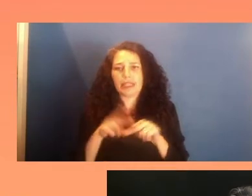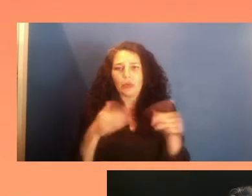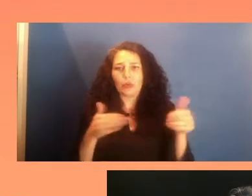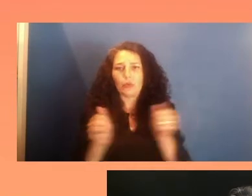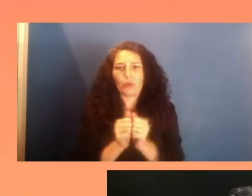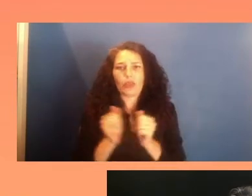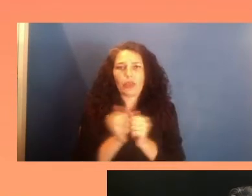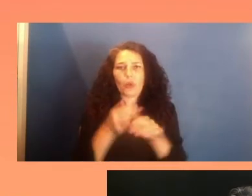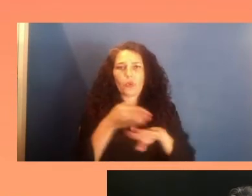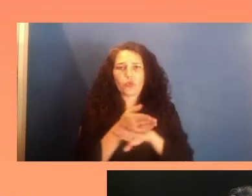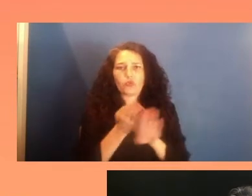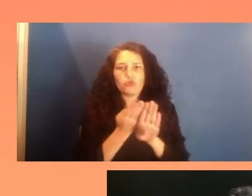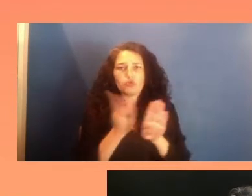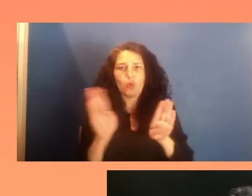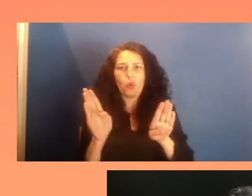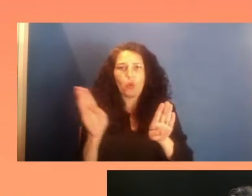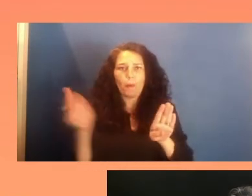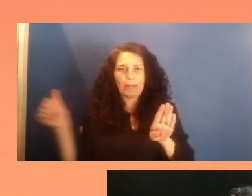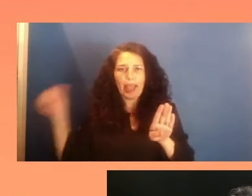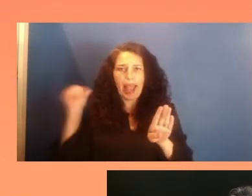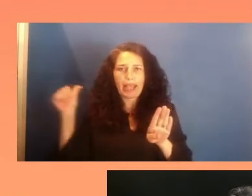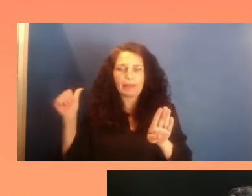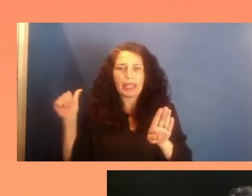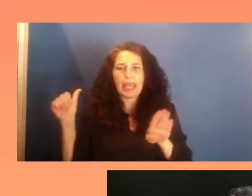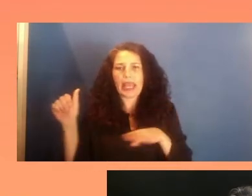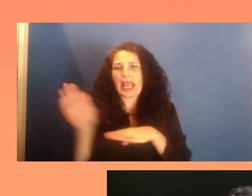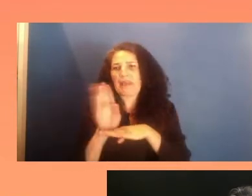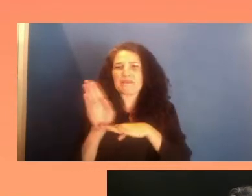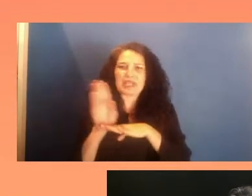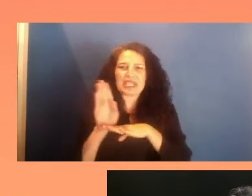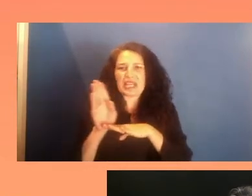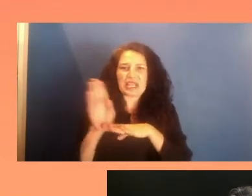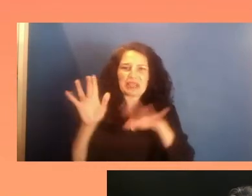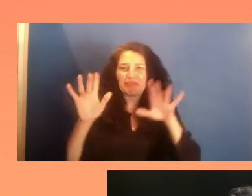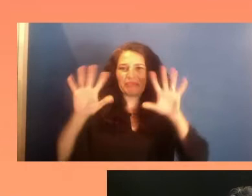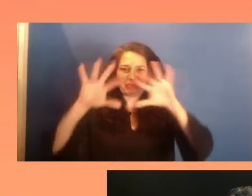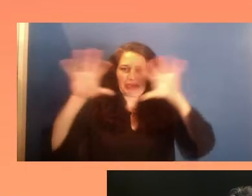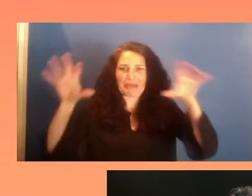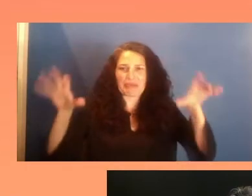door behind me and some busy furniture and a white wall.